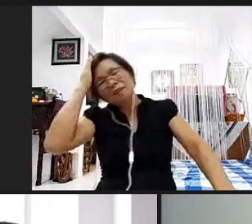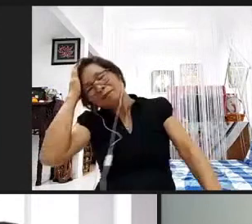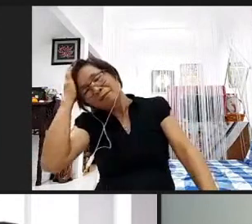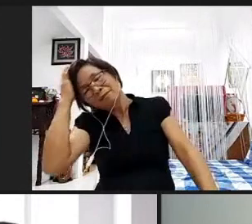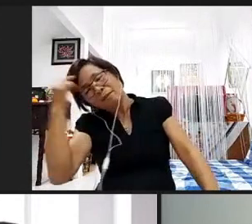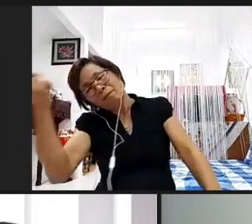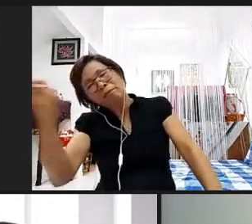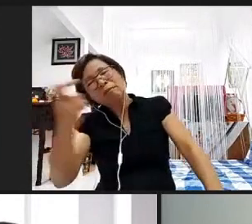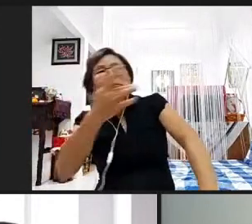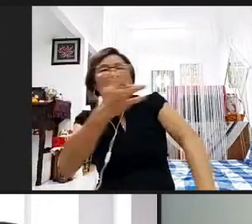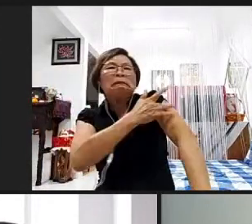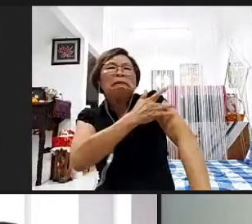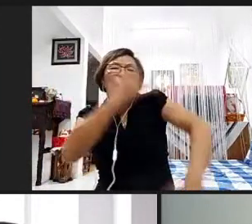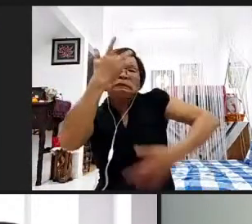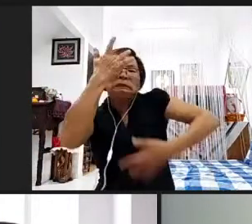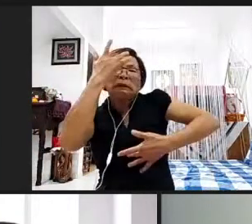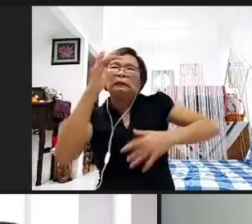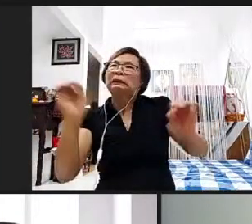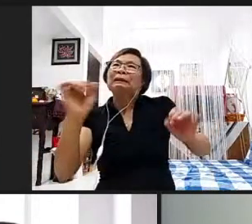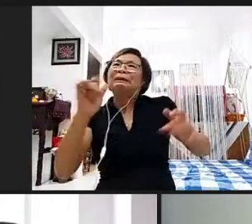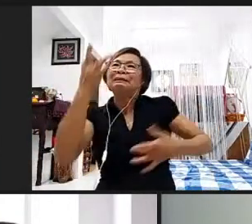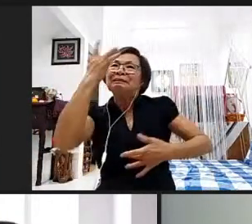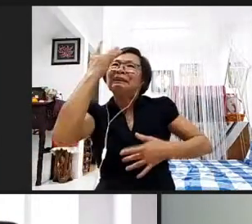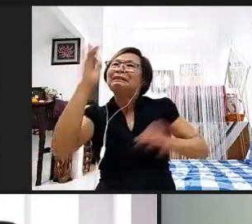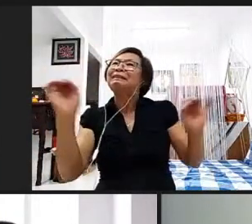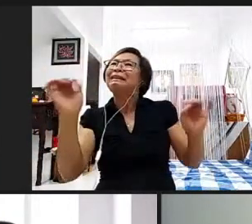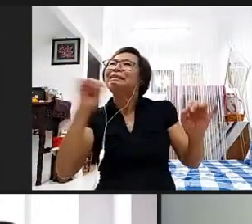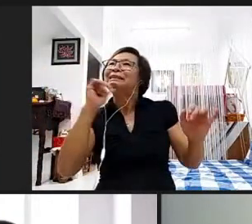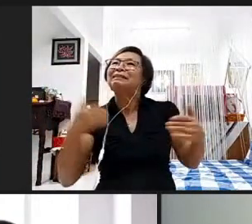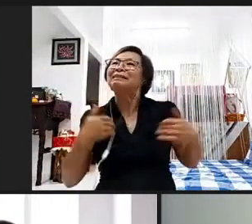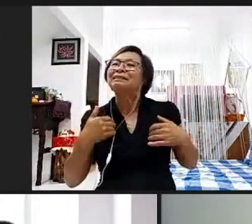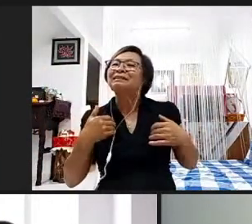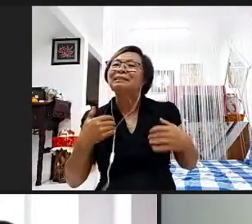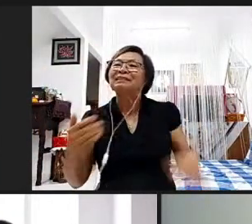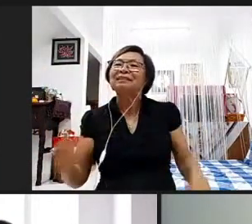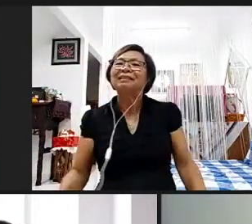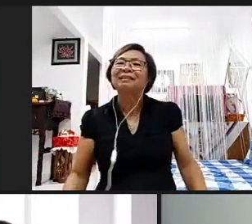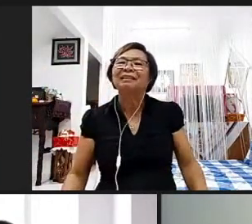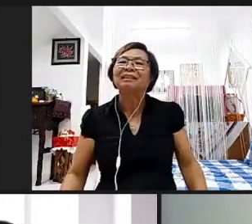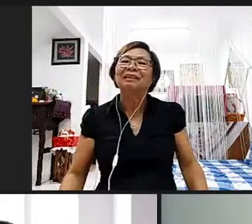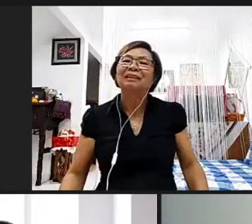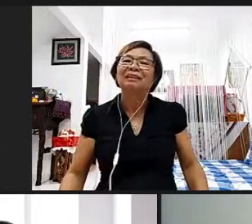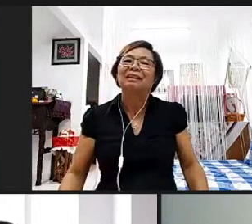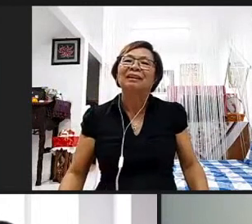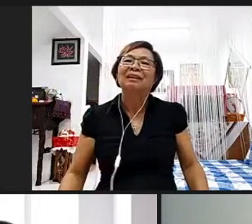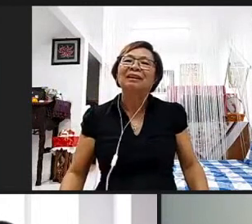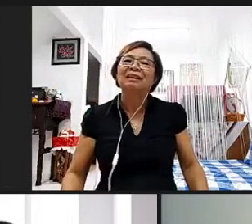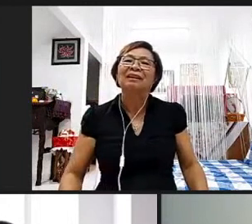effect from the vaccination. So how about people want to